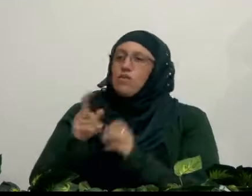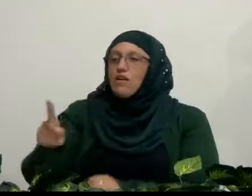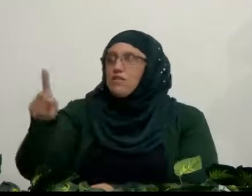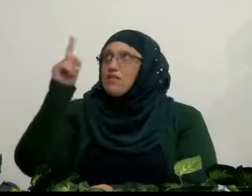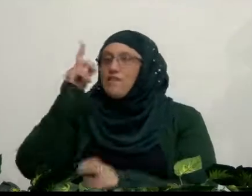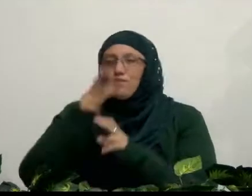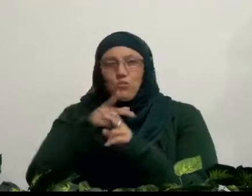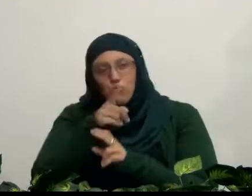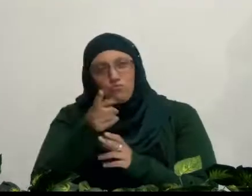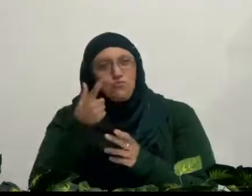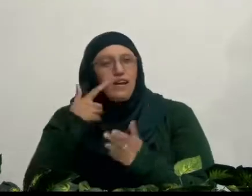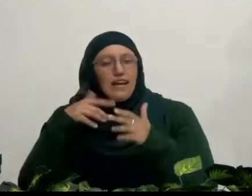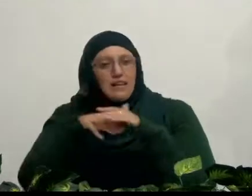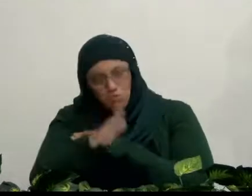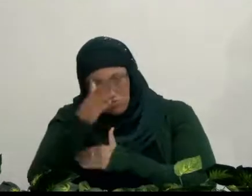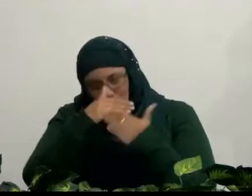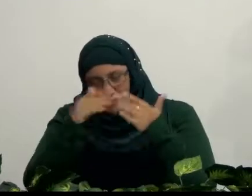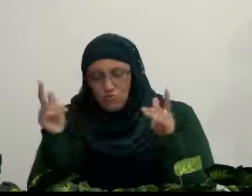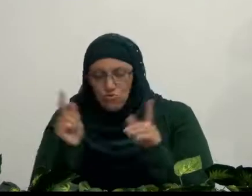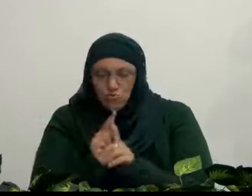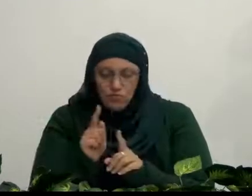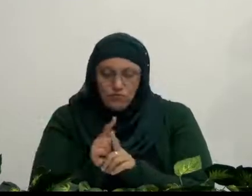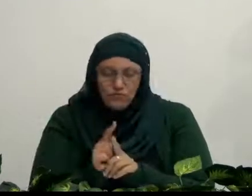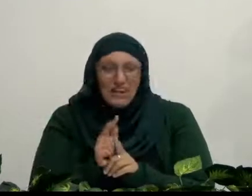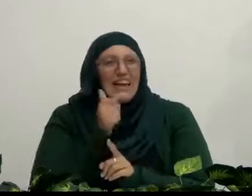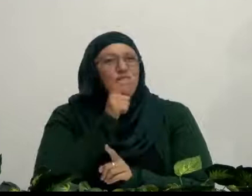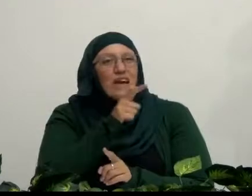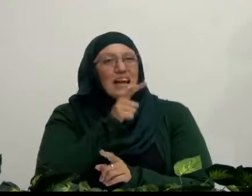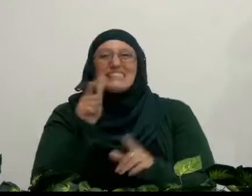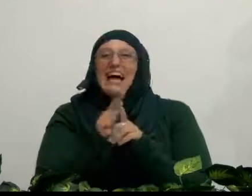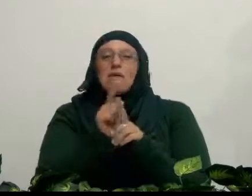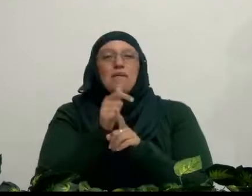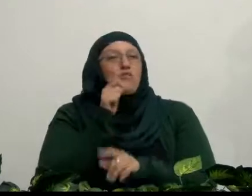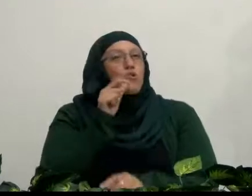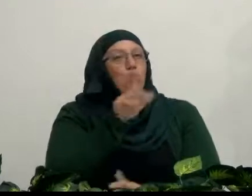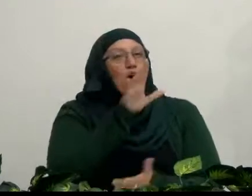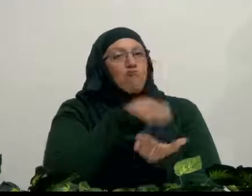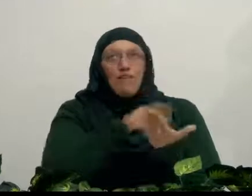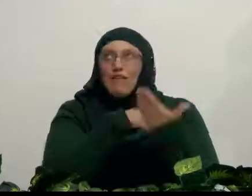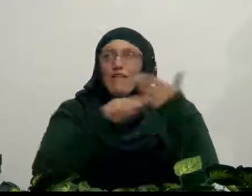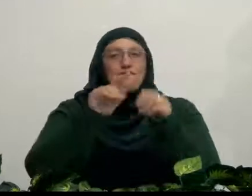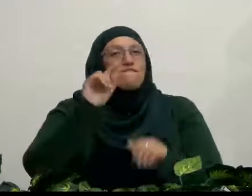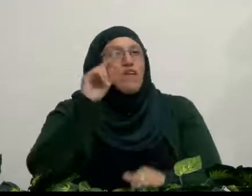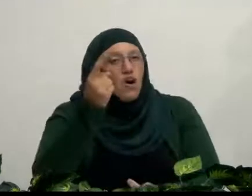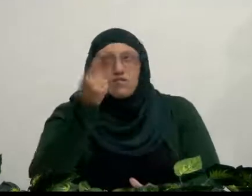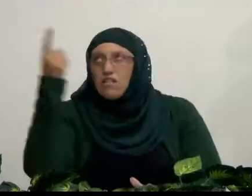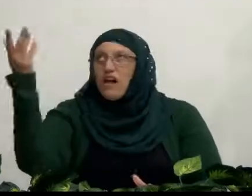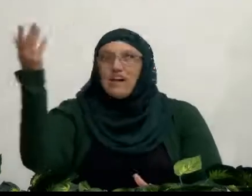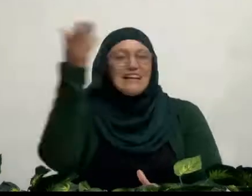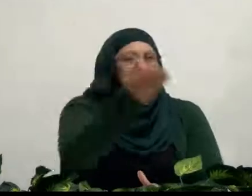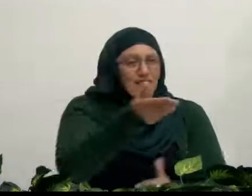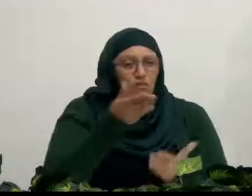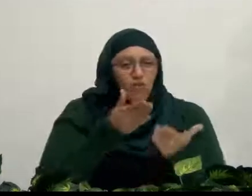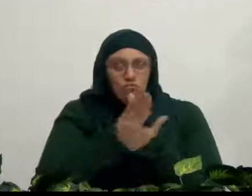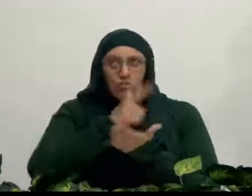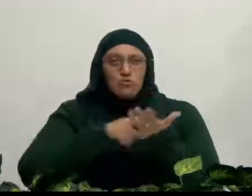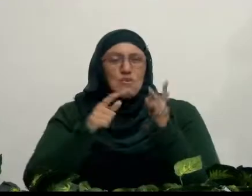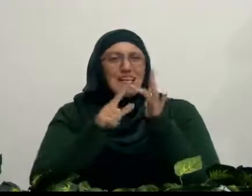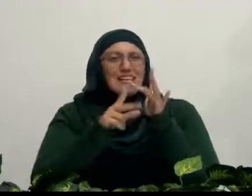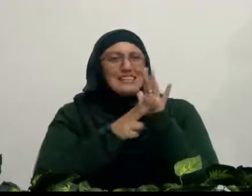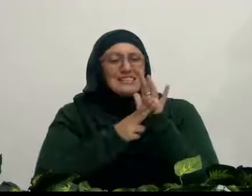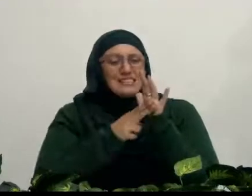paradise as well. Likewise, if you make it to paradise before me and you are given the right of intercession and